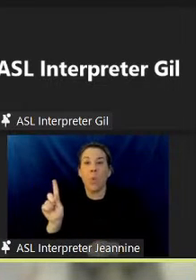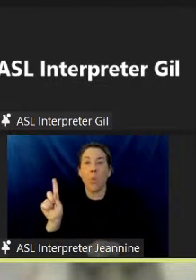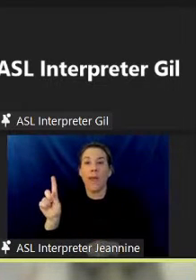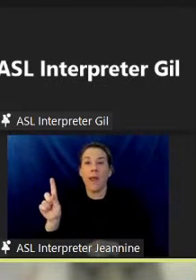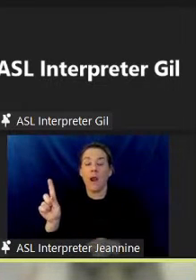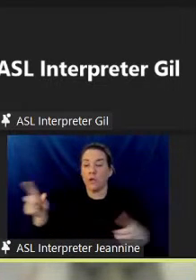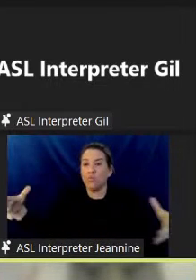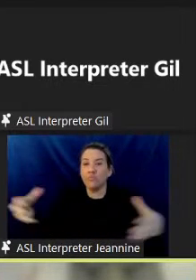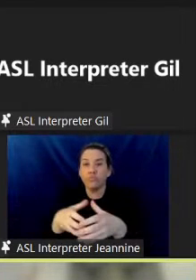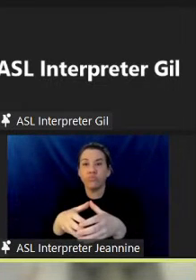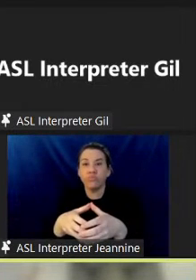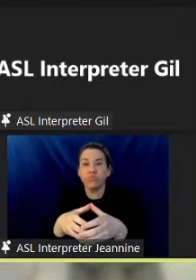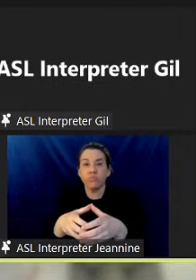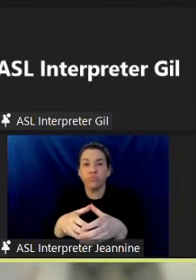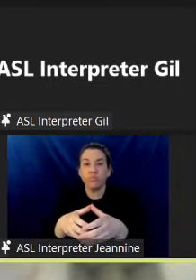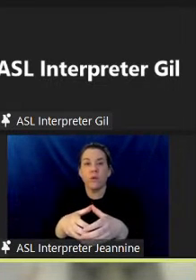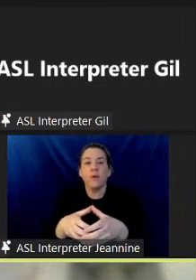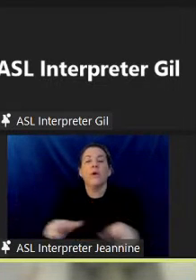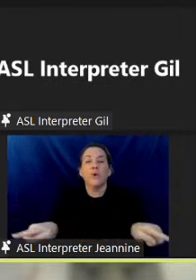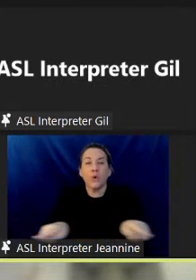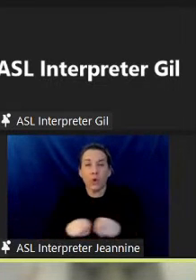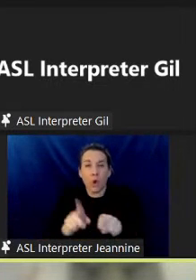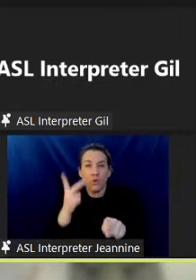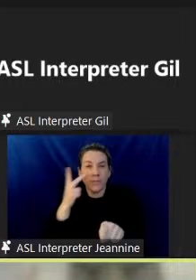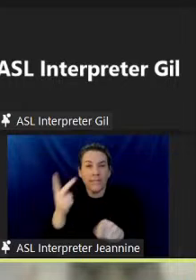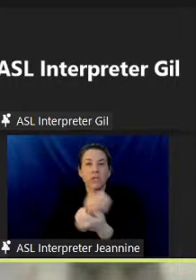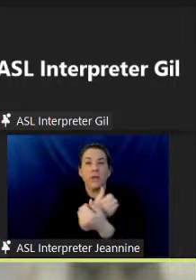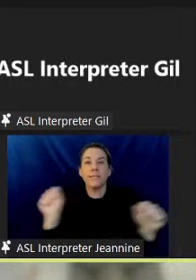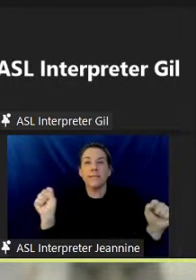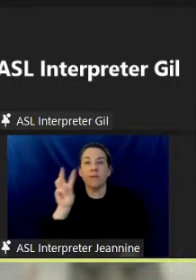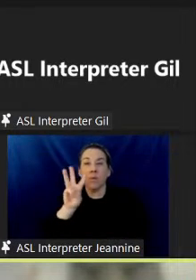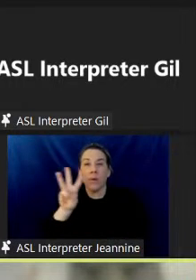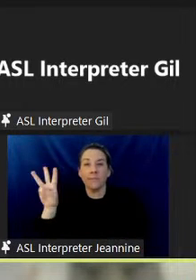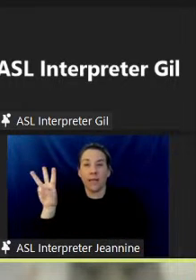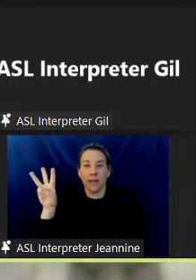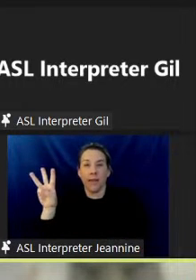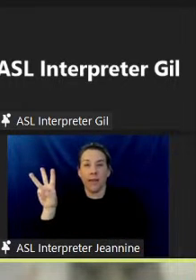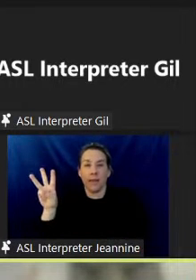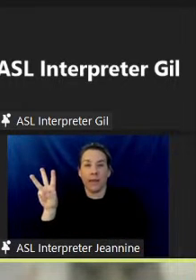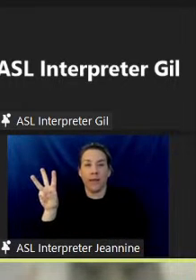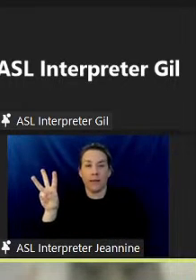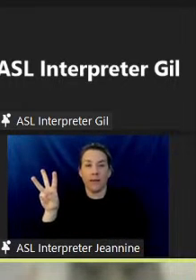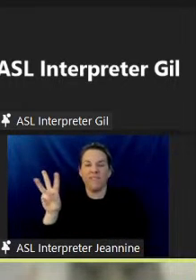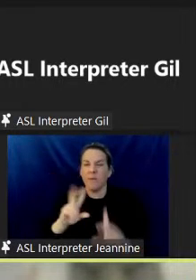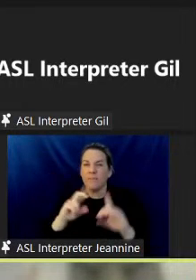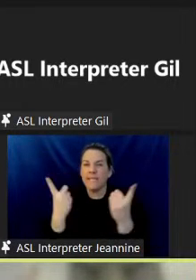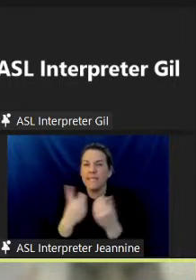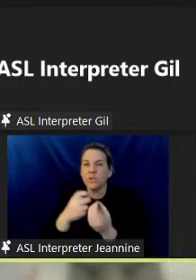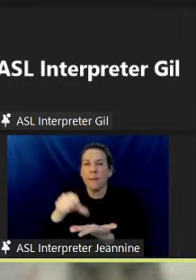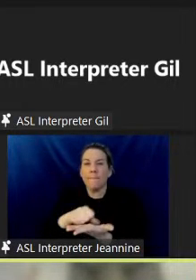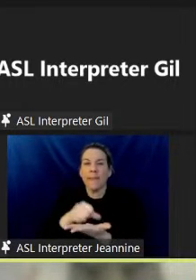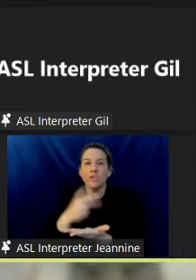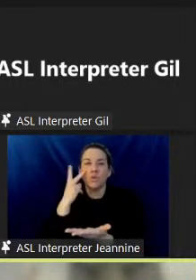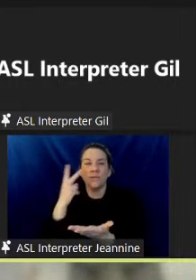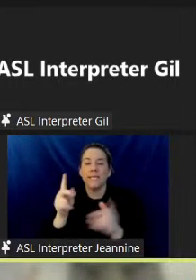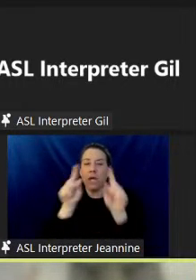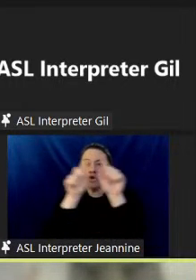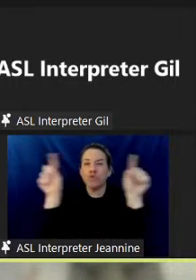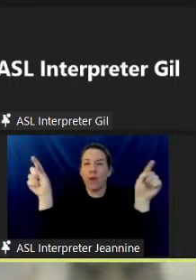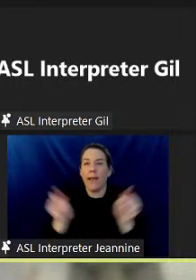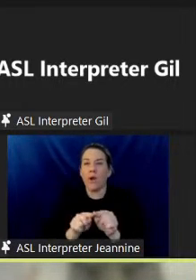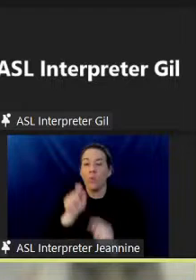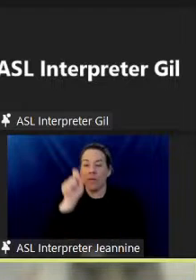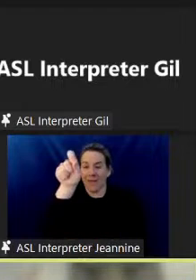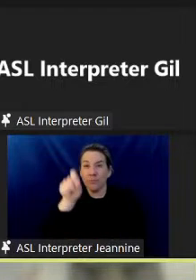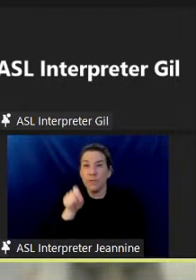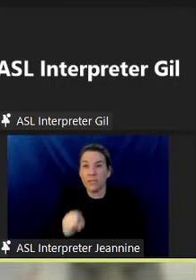You can get these also on the safety webpage. Off the main district page, you should see a triangle with an upside down exclamation point